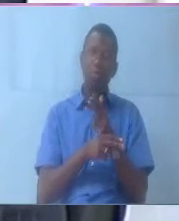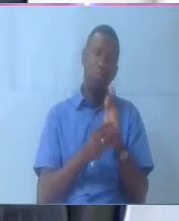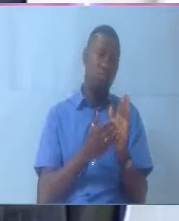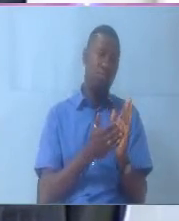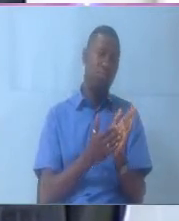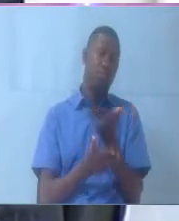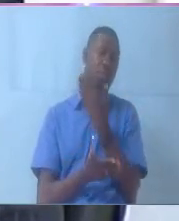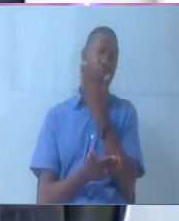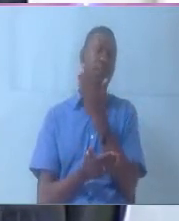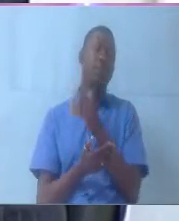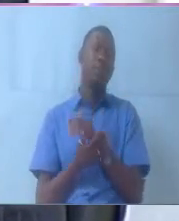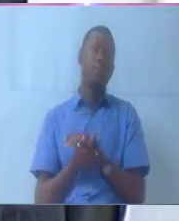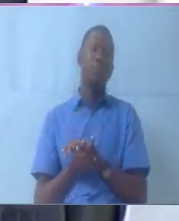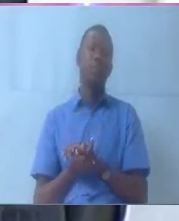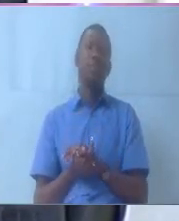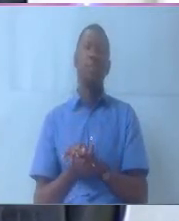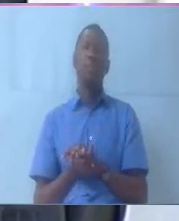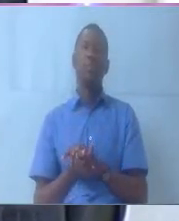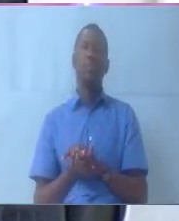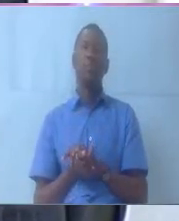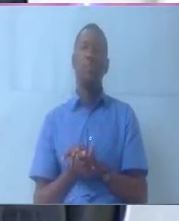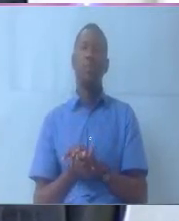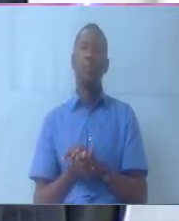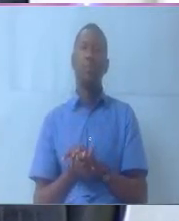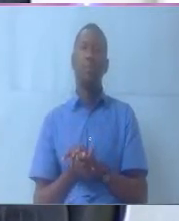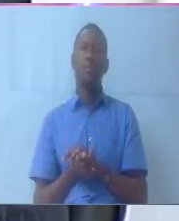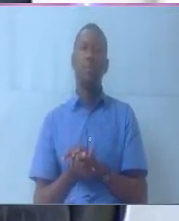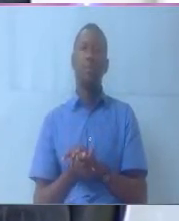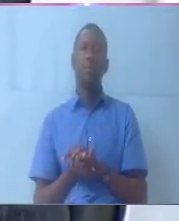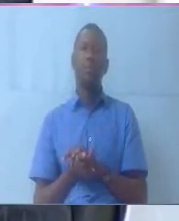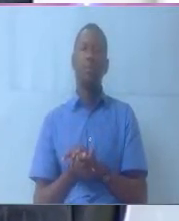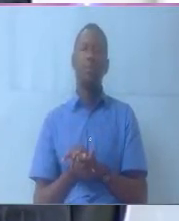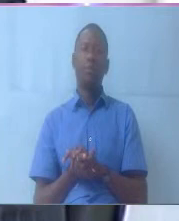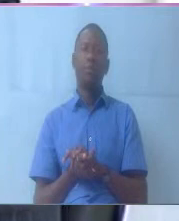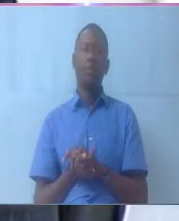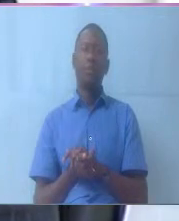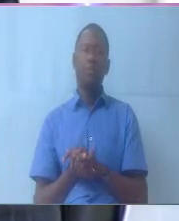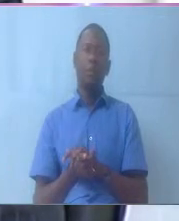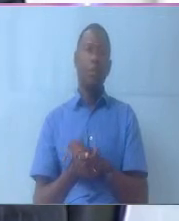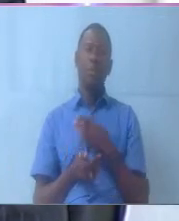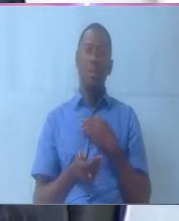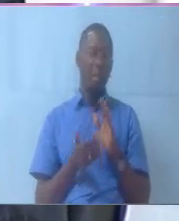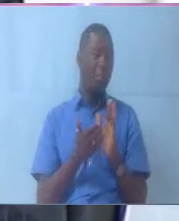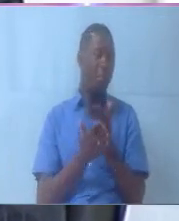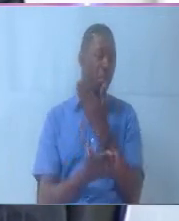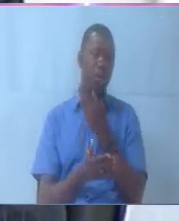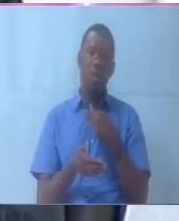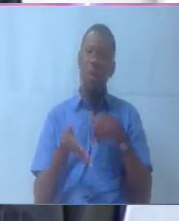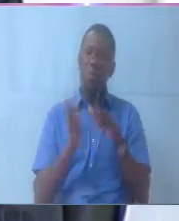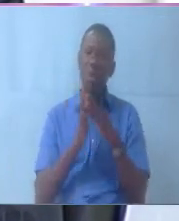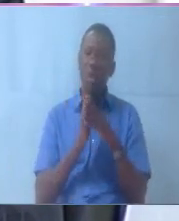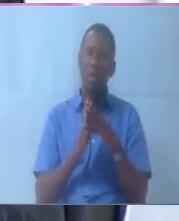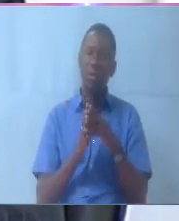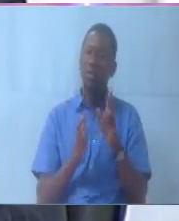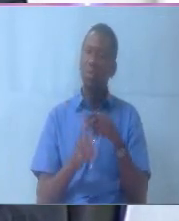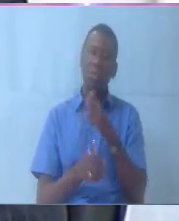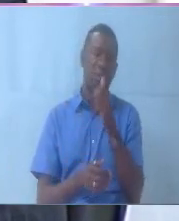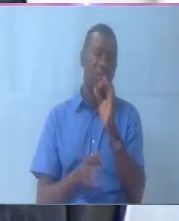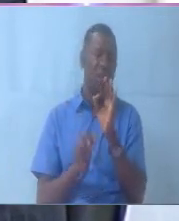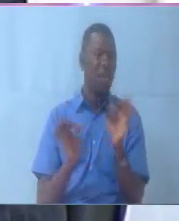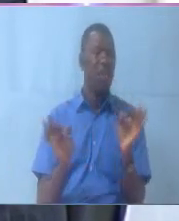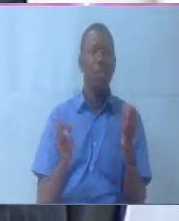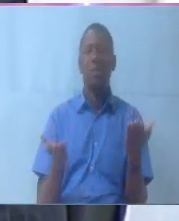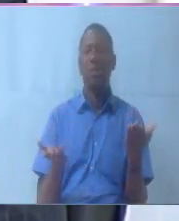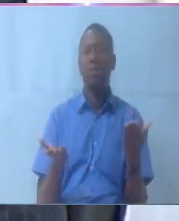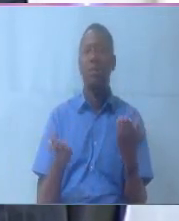Natatara melu ka kantaro ke aya yewlu fonglu fanalu bondi jele. Ceremoniously. Andu ye bondi je nyamenga keta nya